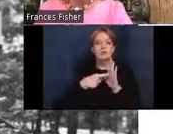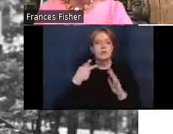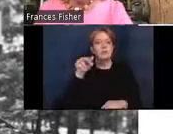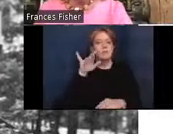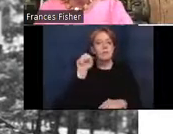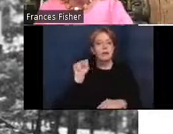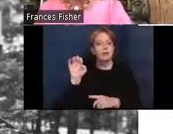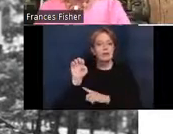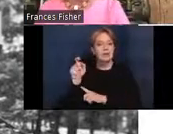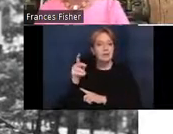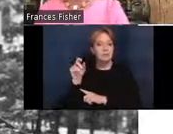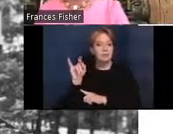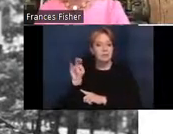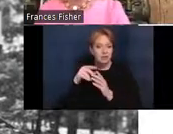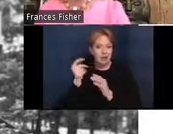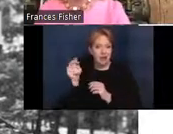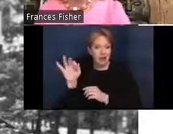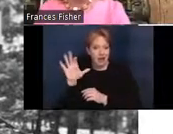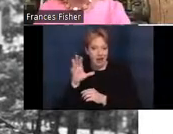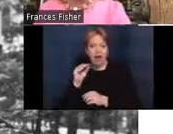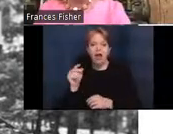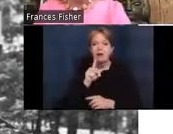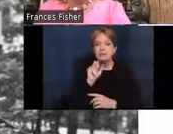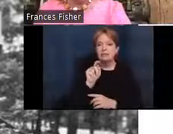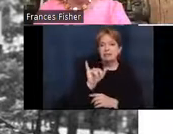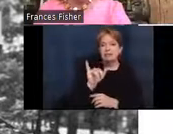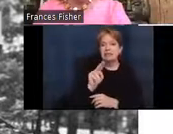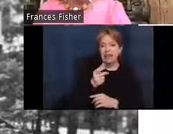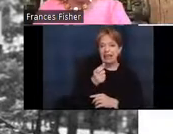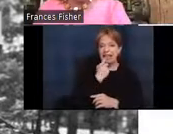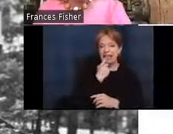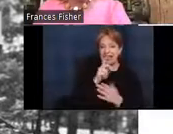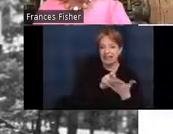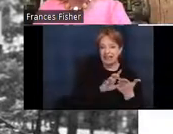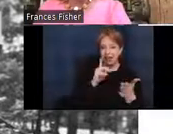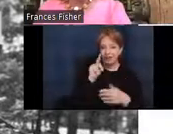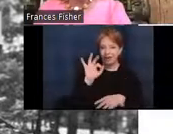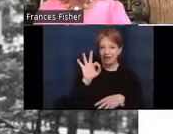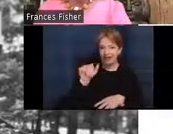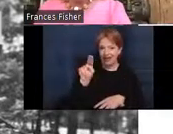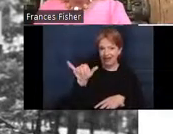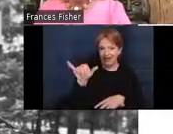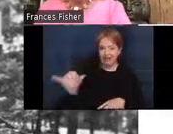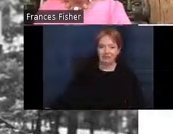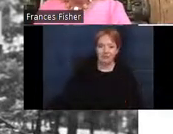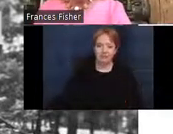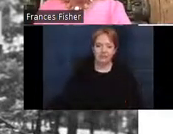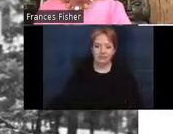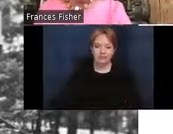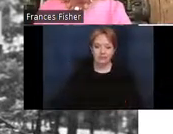And was a stained glass designer for Louis Comfort Tiffany. She later returned to